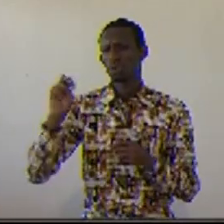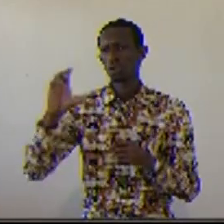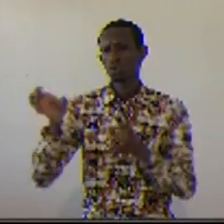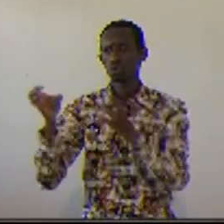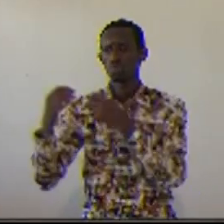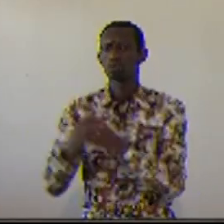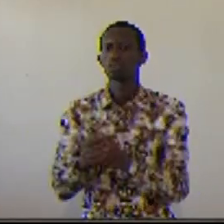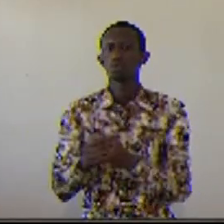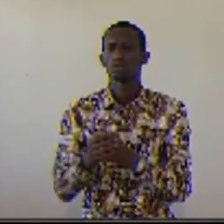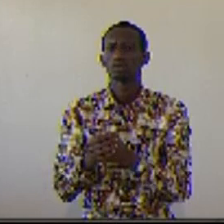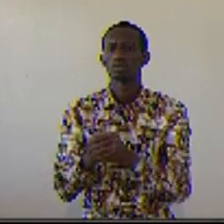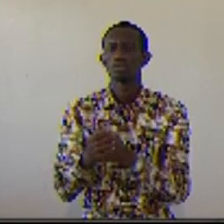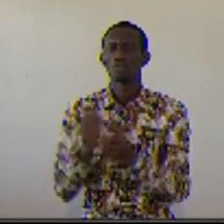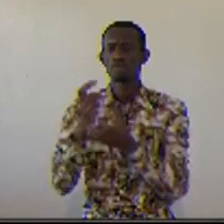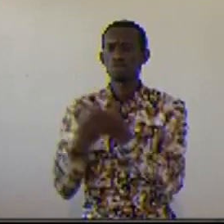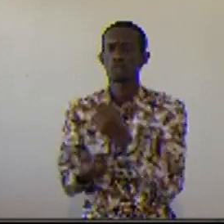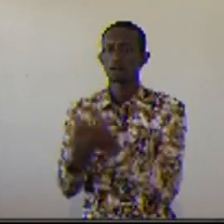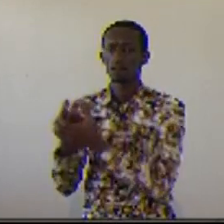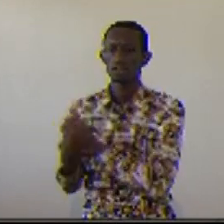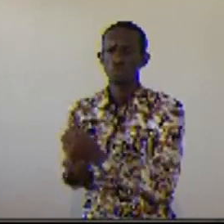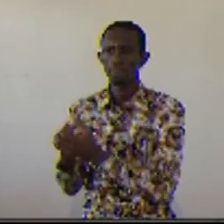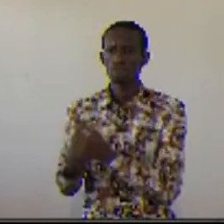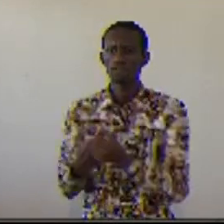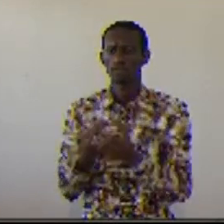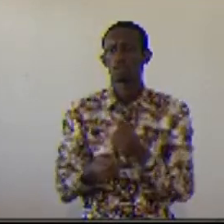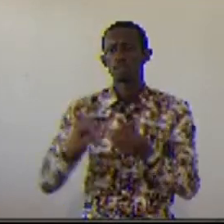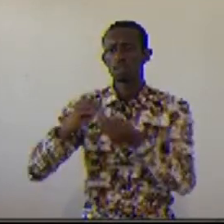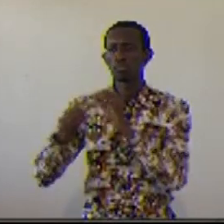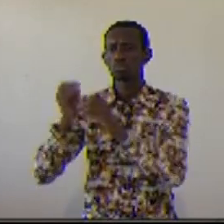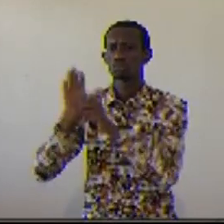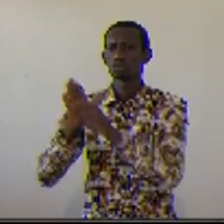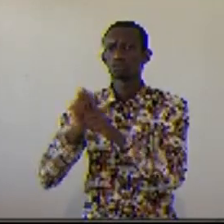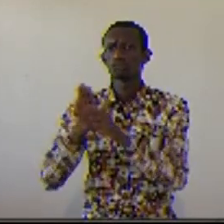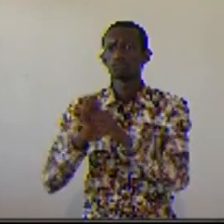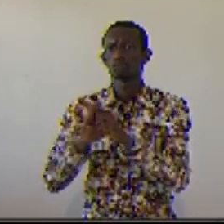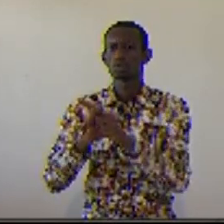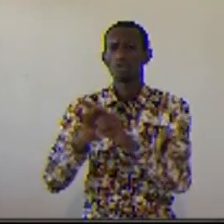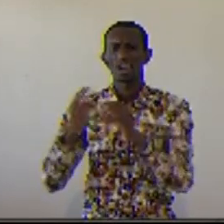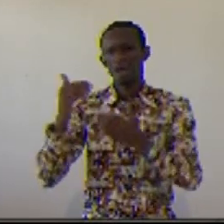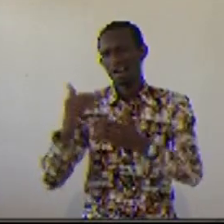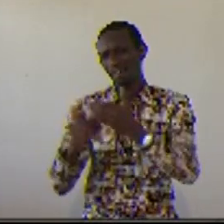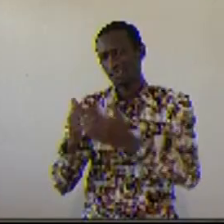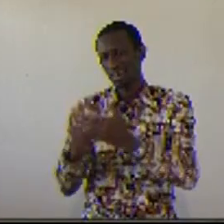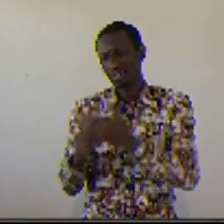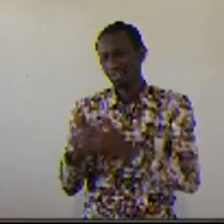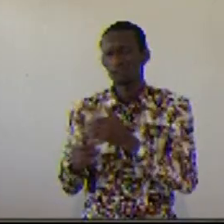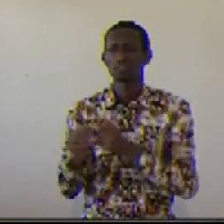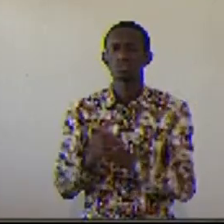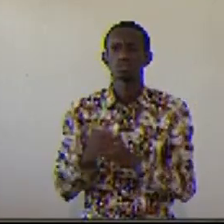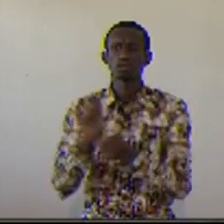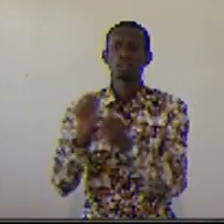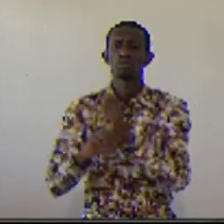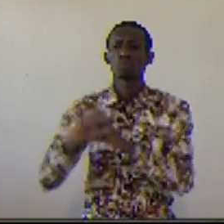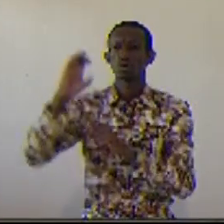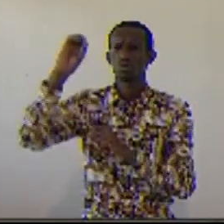forces outweigh the hydrogen bonds that are supposed to be formed with the OH. And therefore, that's